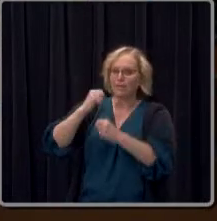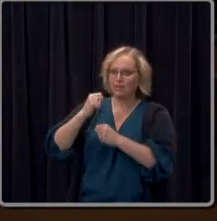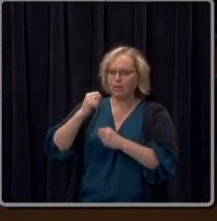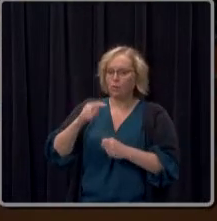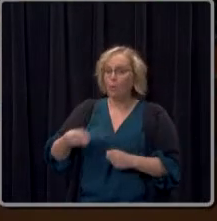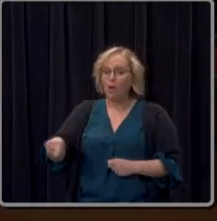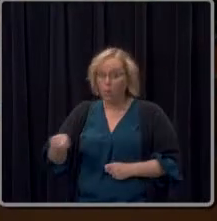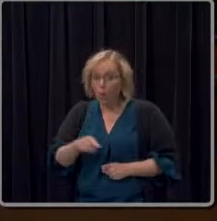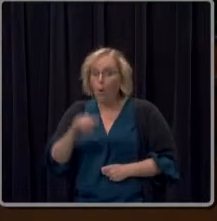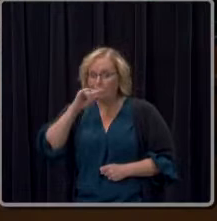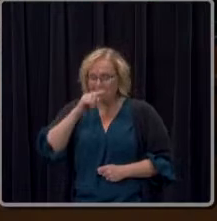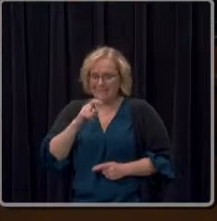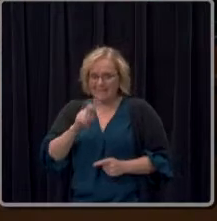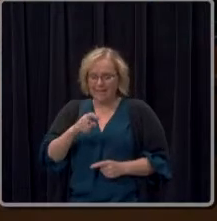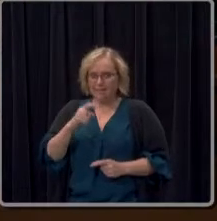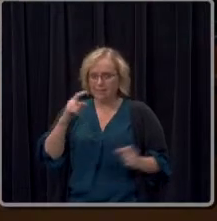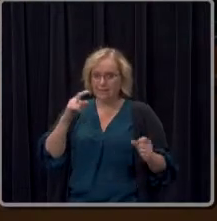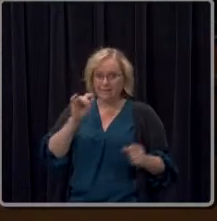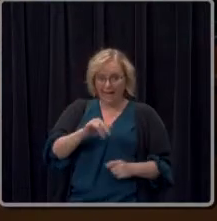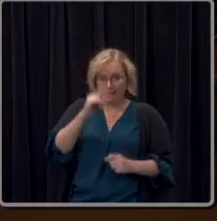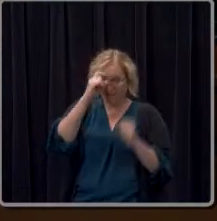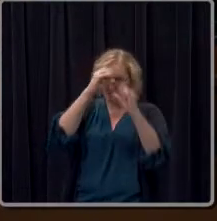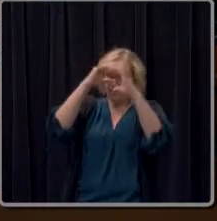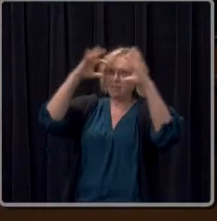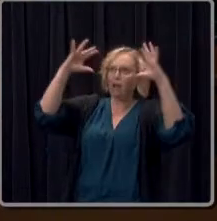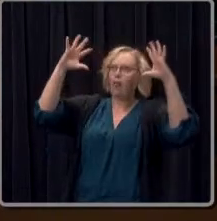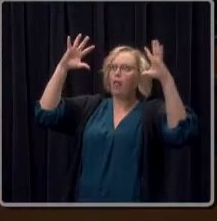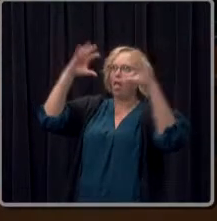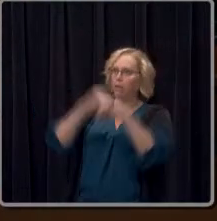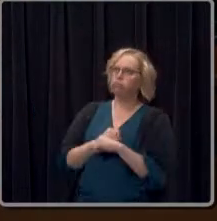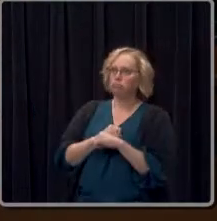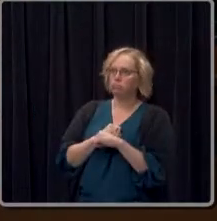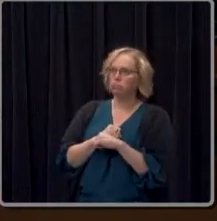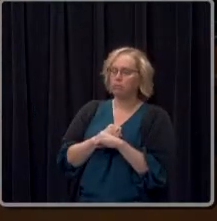need us the most, we made that harder by not figuring this out.